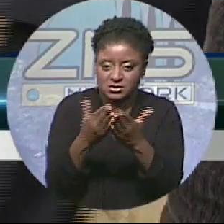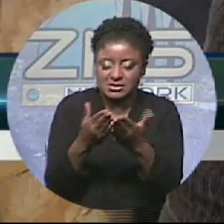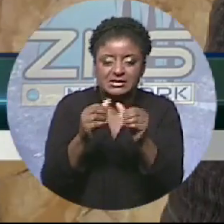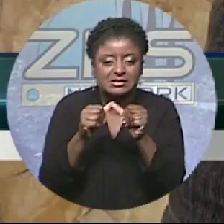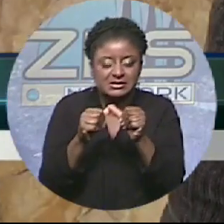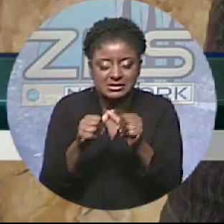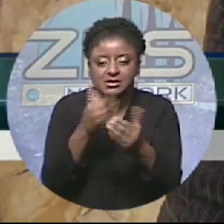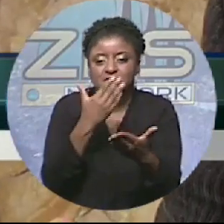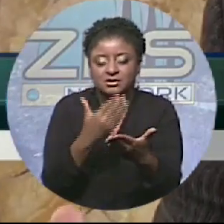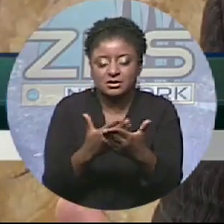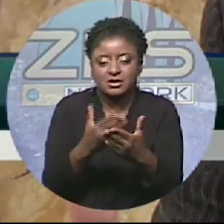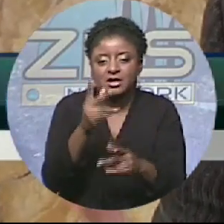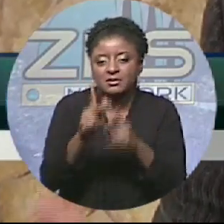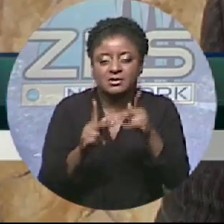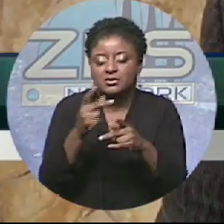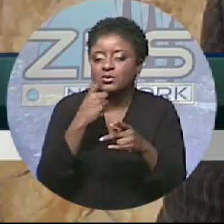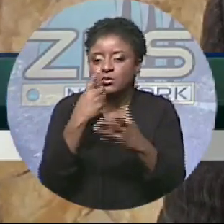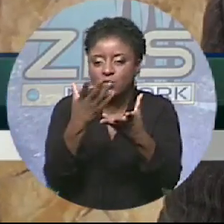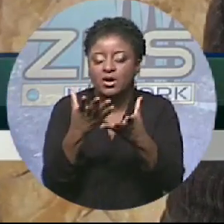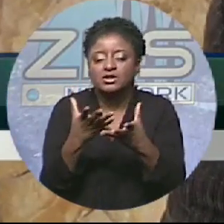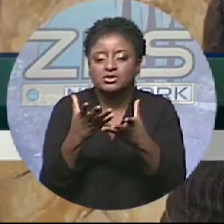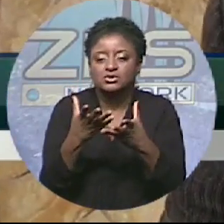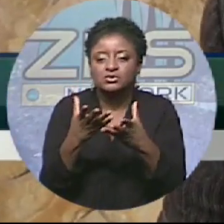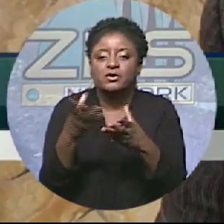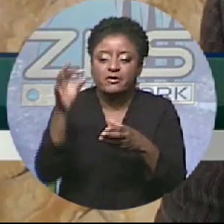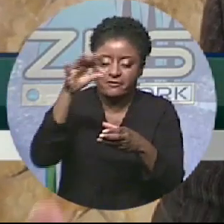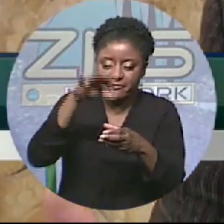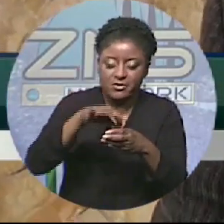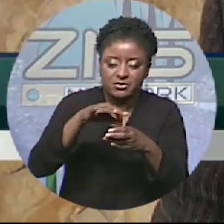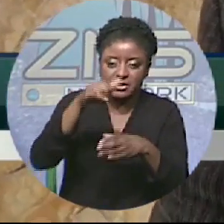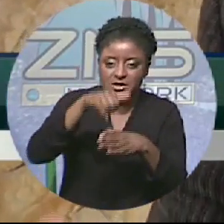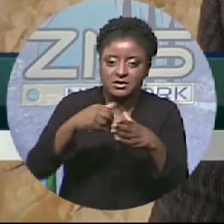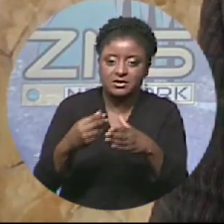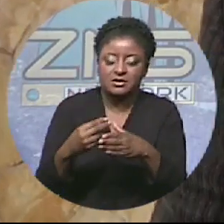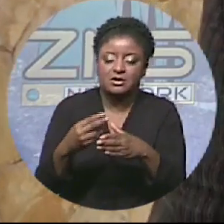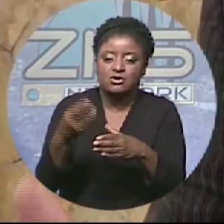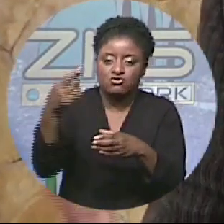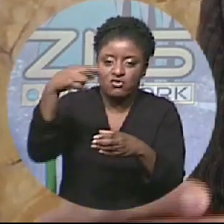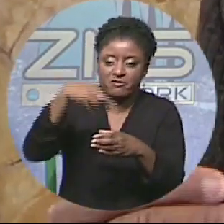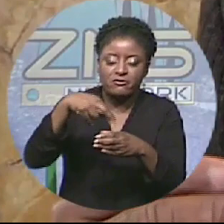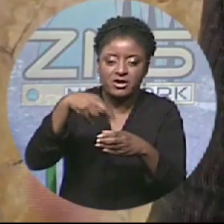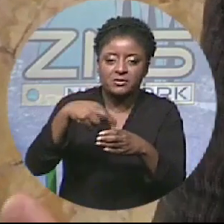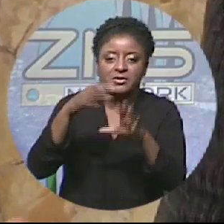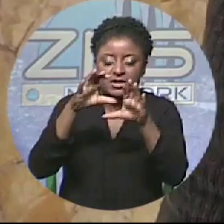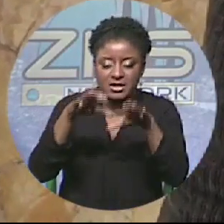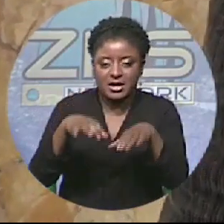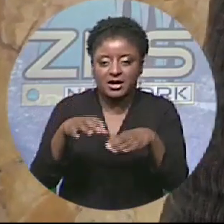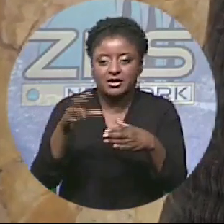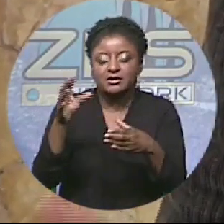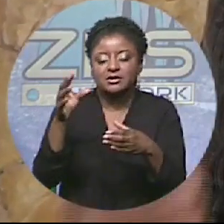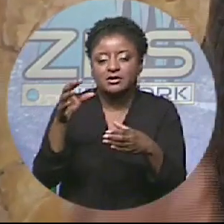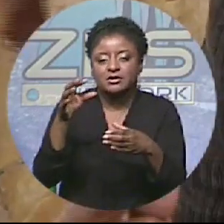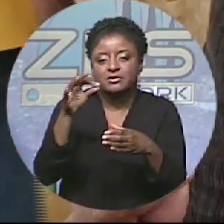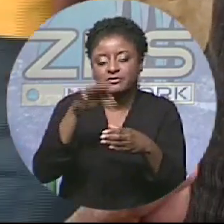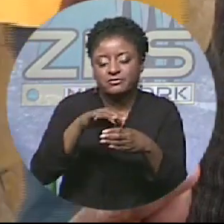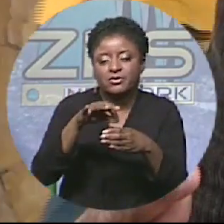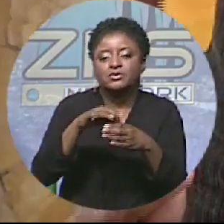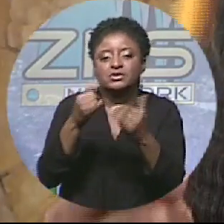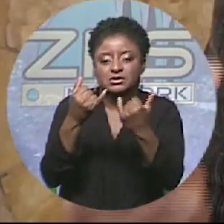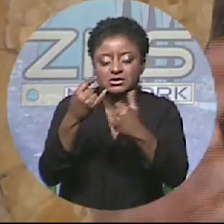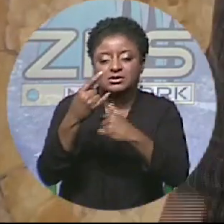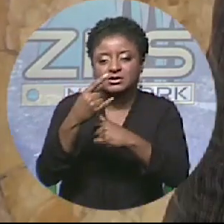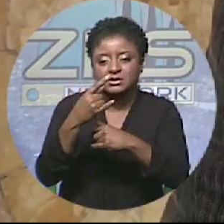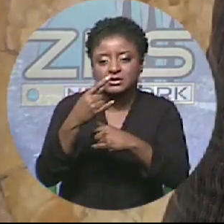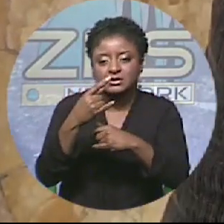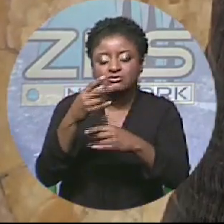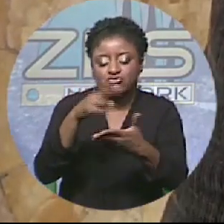to vote in the upcoming referendum can register today once they bring to us their passport or